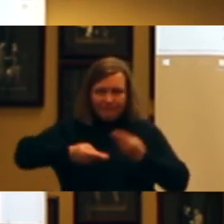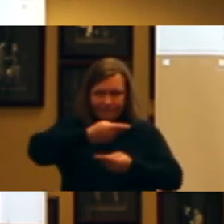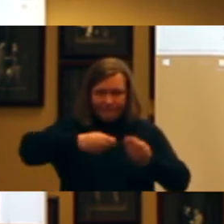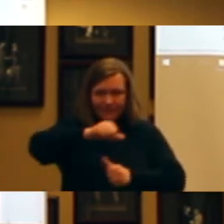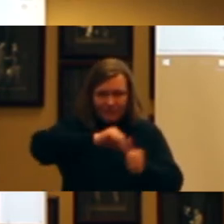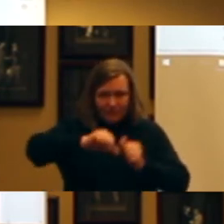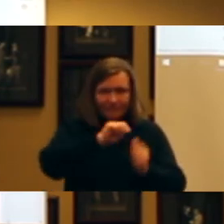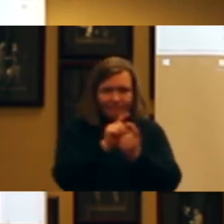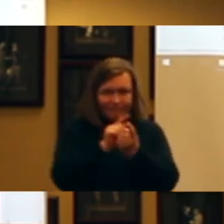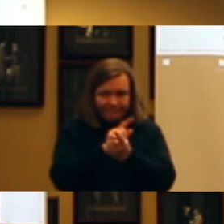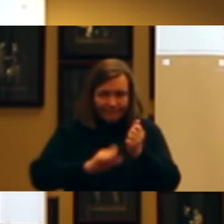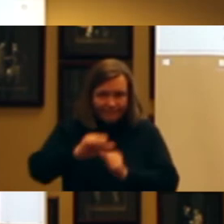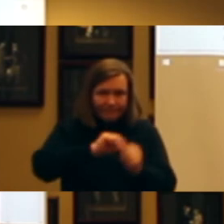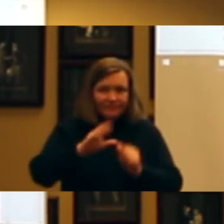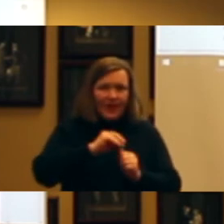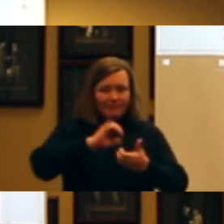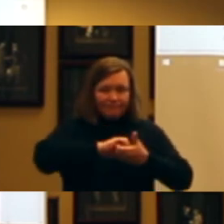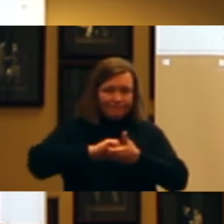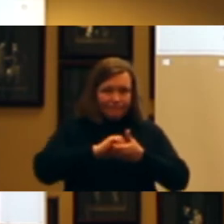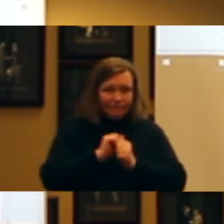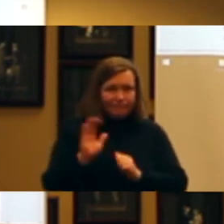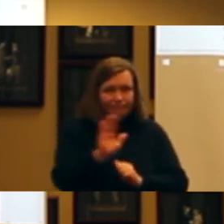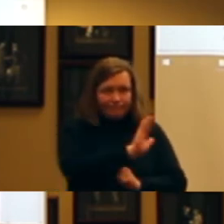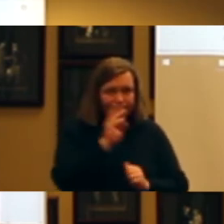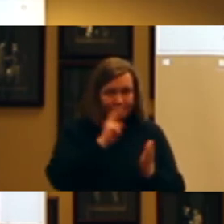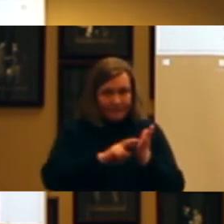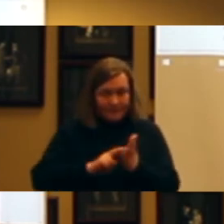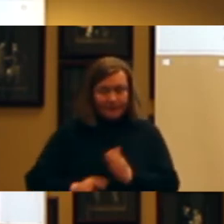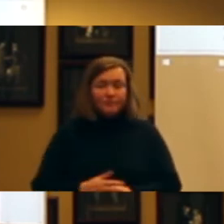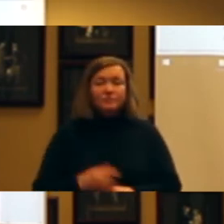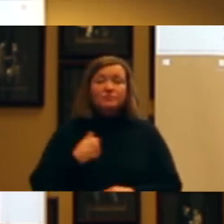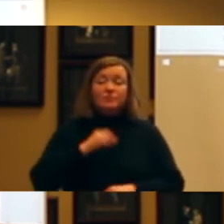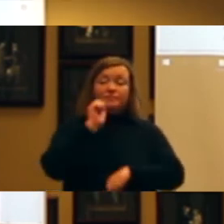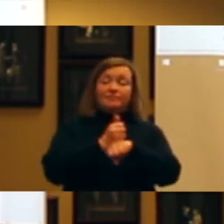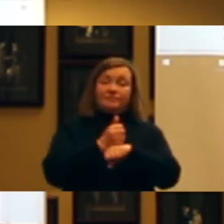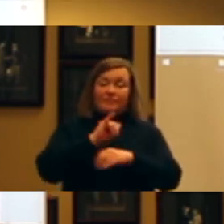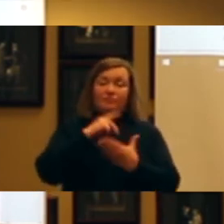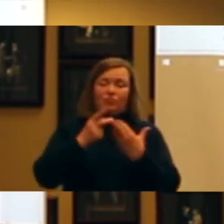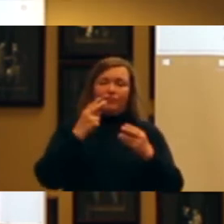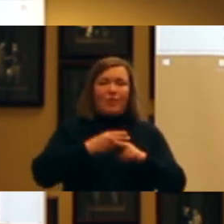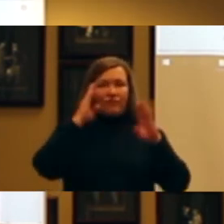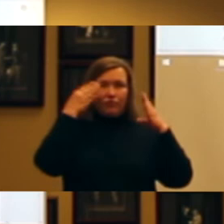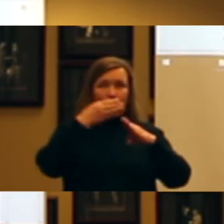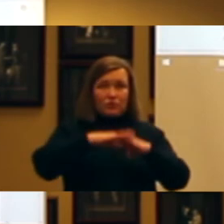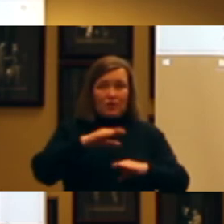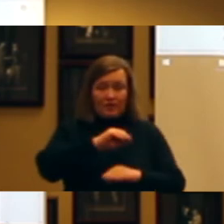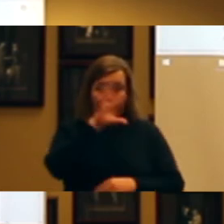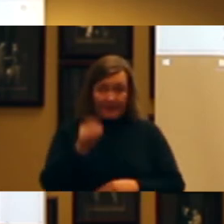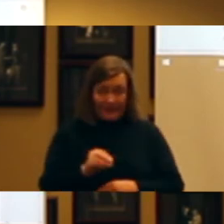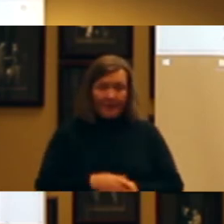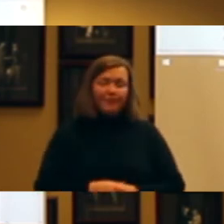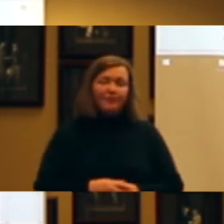other, meeting each other, and hopefully collaborating in research. So we started a Focus on Africa angle to that. And